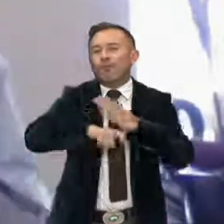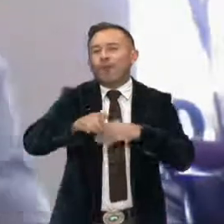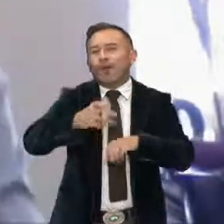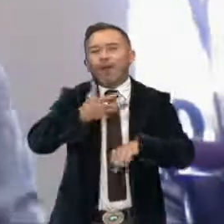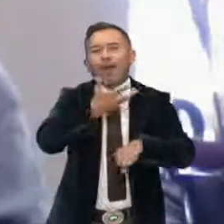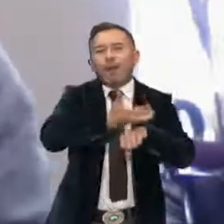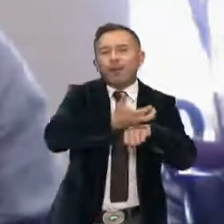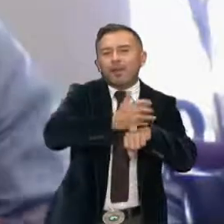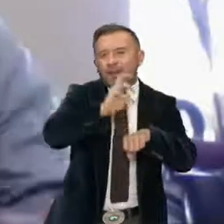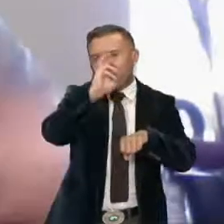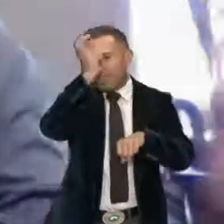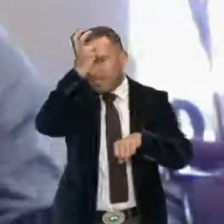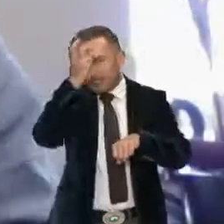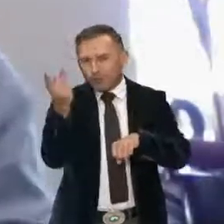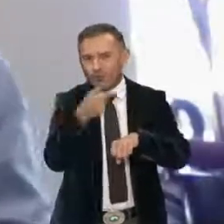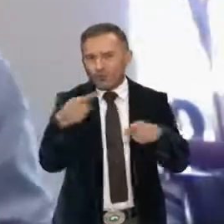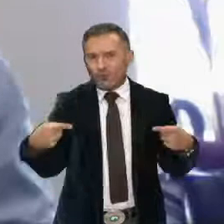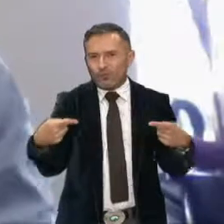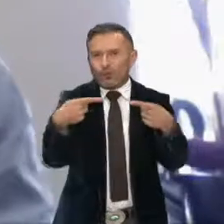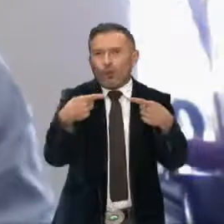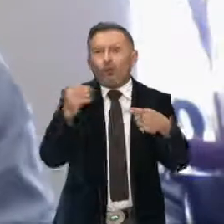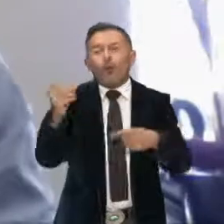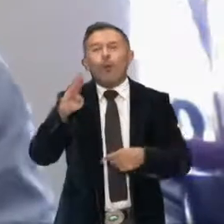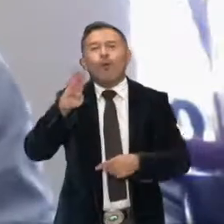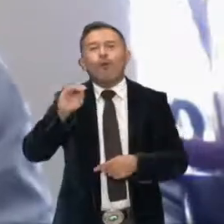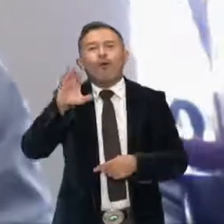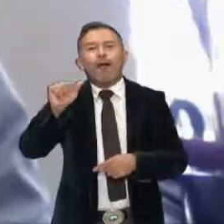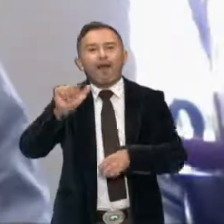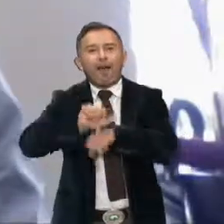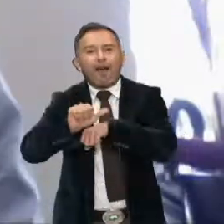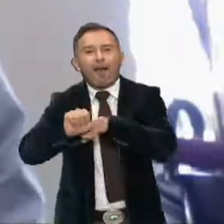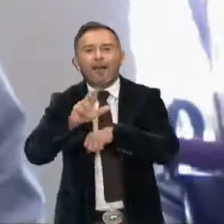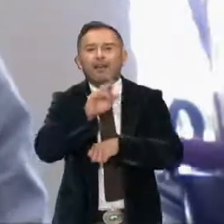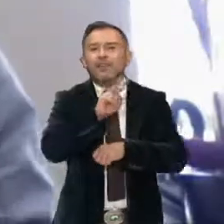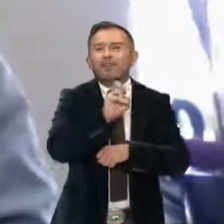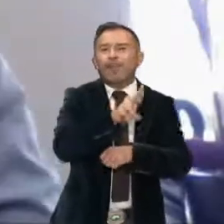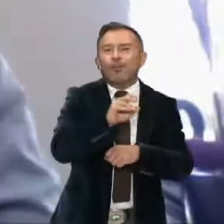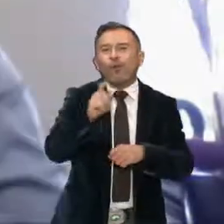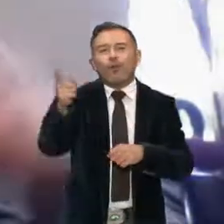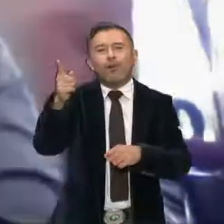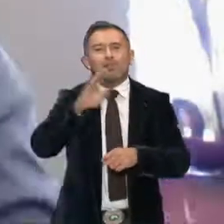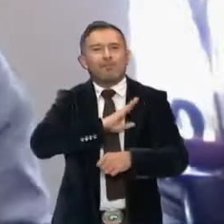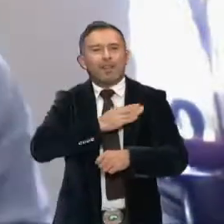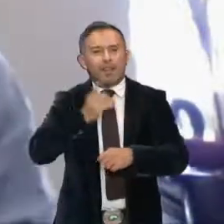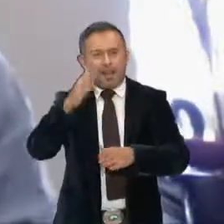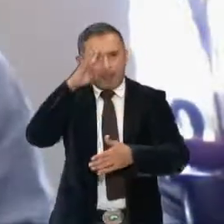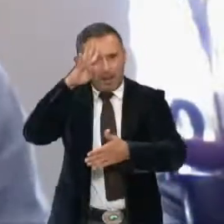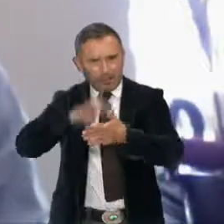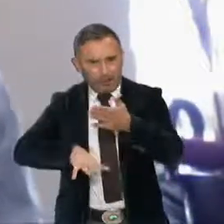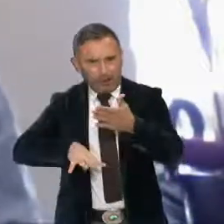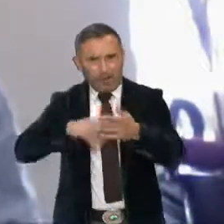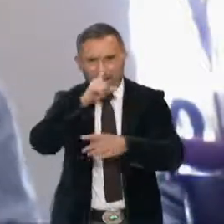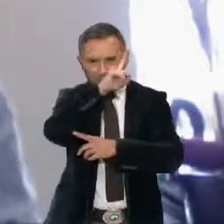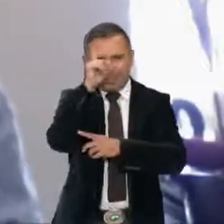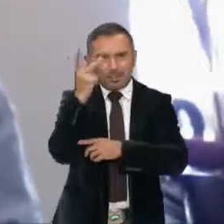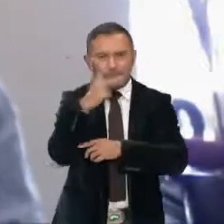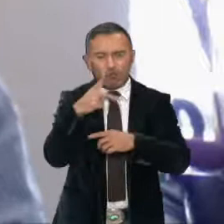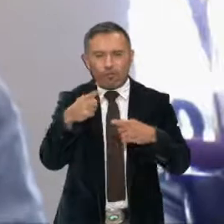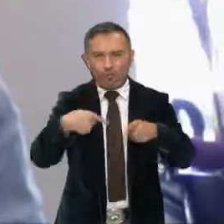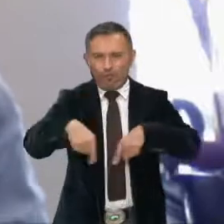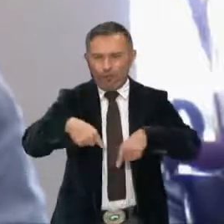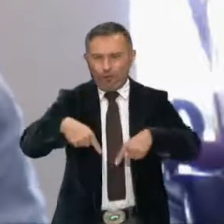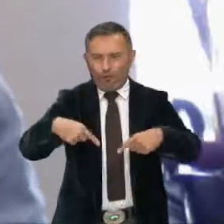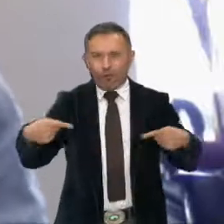the classical soccer game between Las Chivas or the River or Real Madrid and Barcelona. The